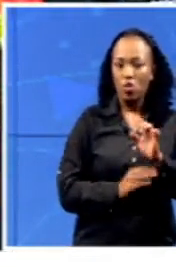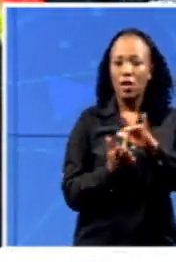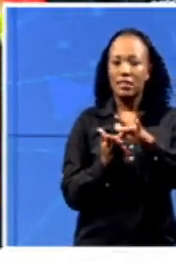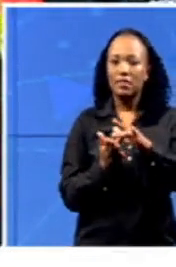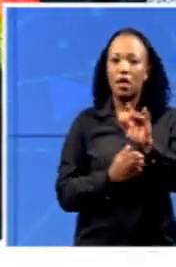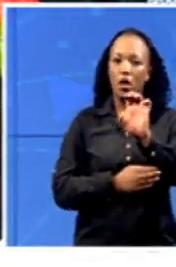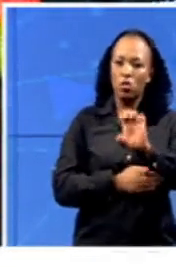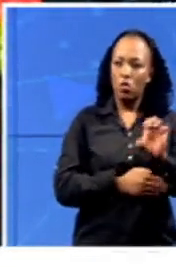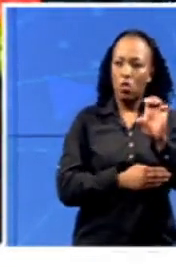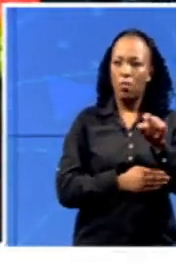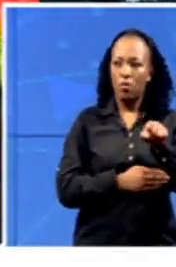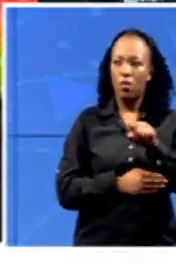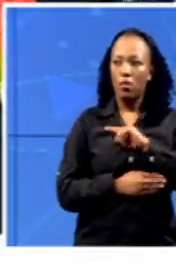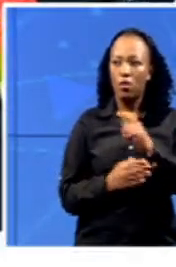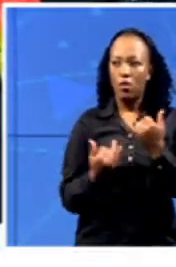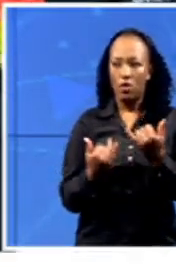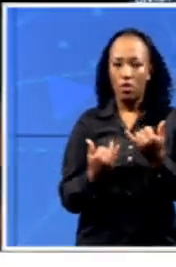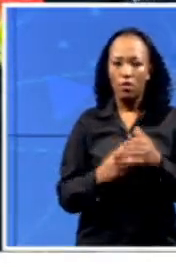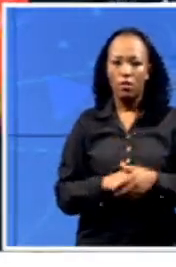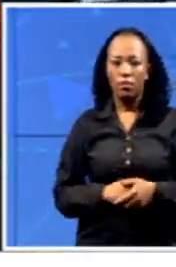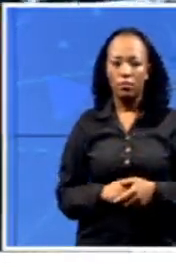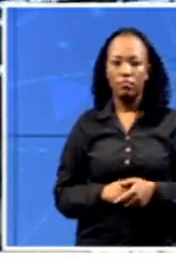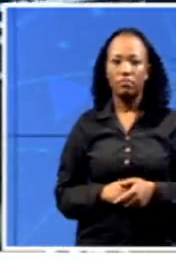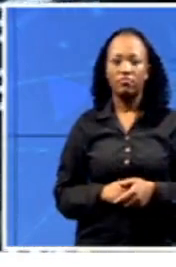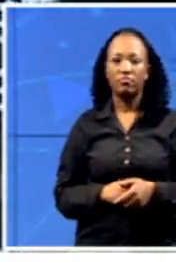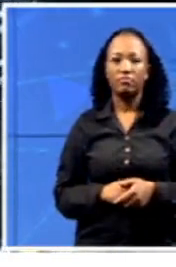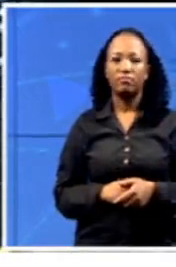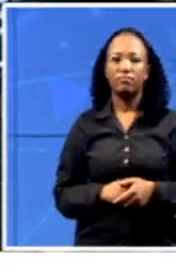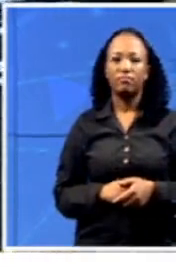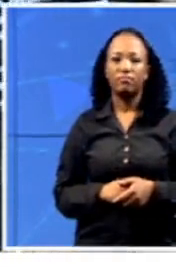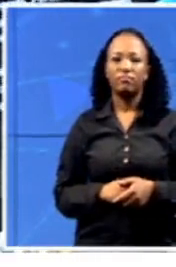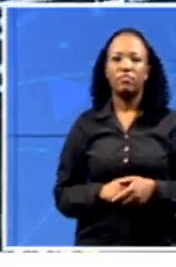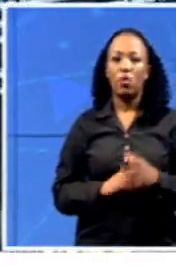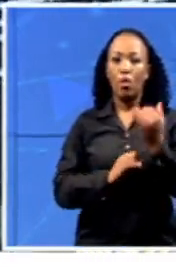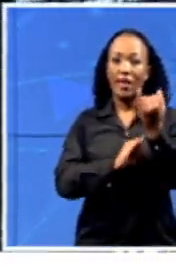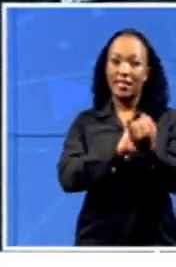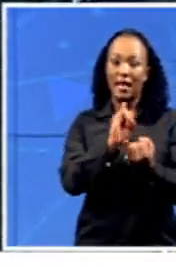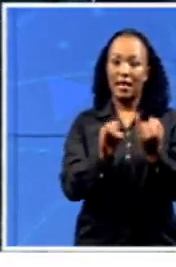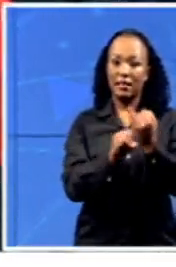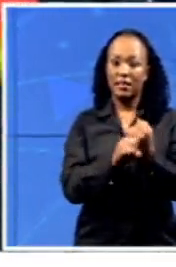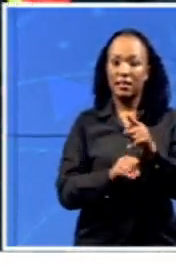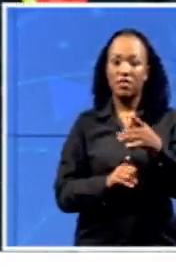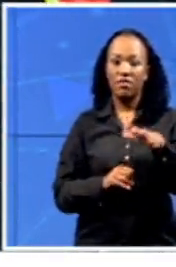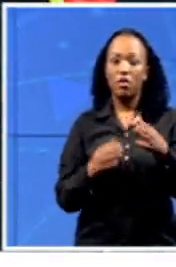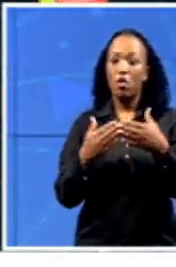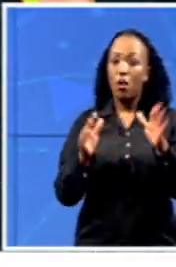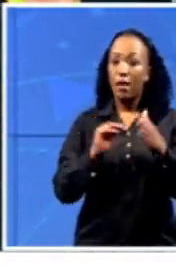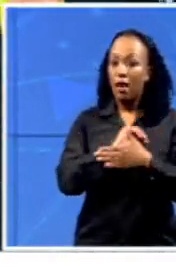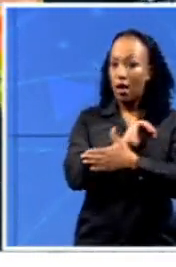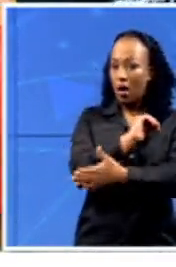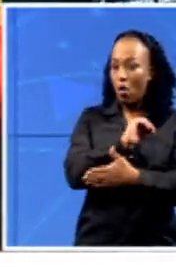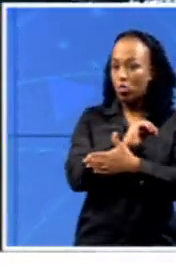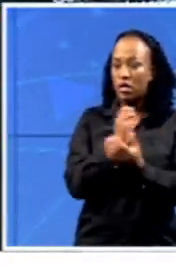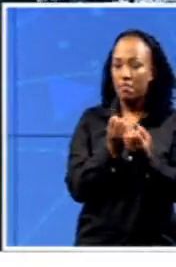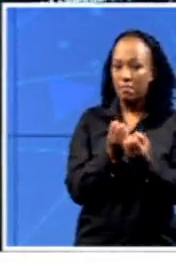Central Europe and our Northern Europe teams as well. How's the travel so far? Because the international travel has been opened by many countries